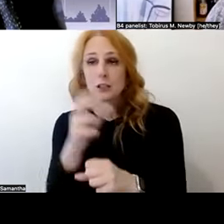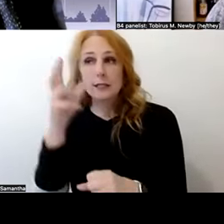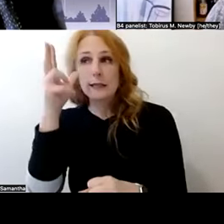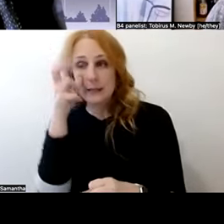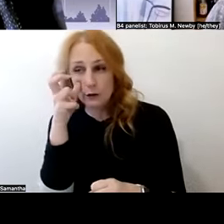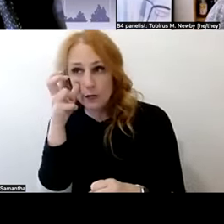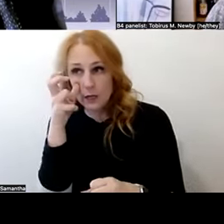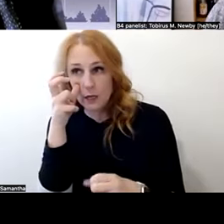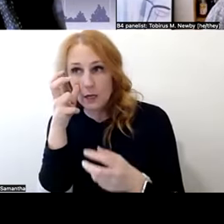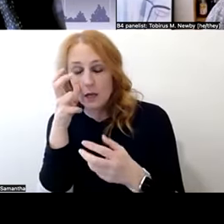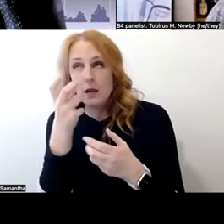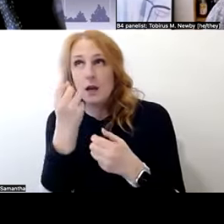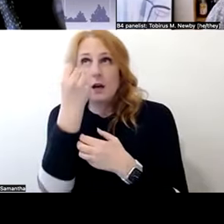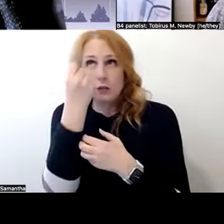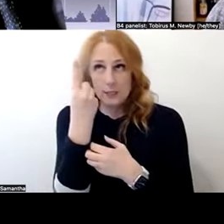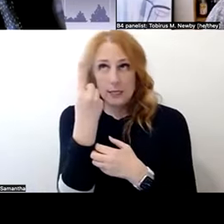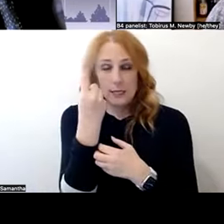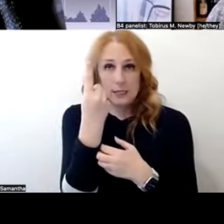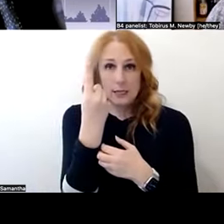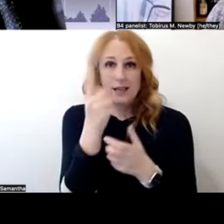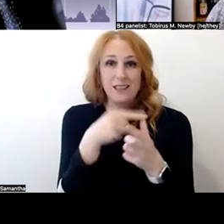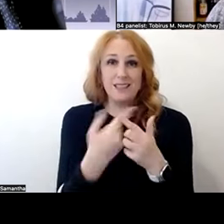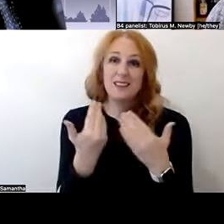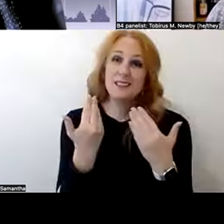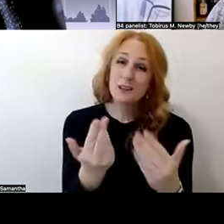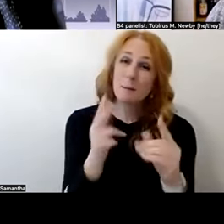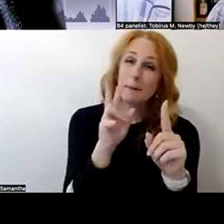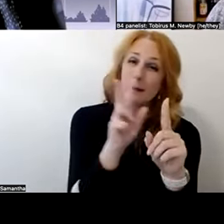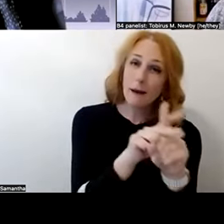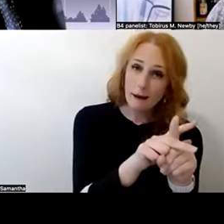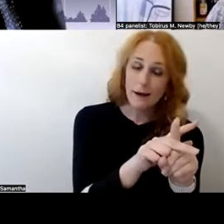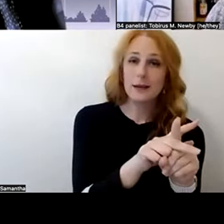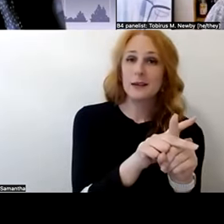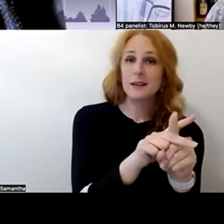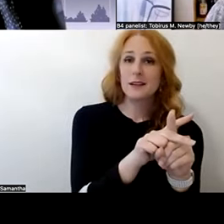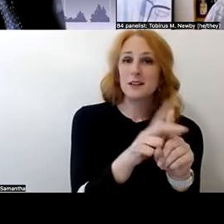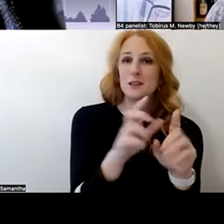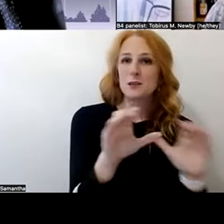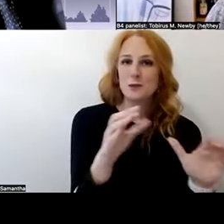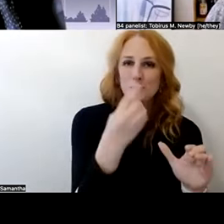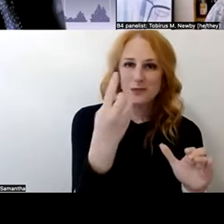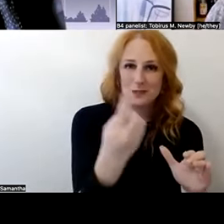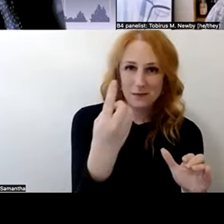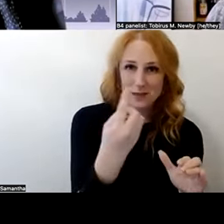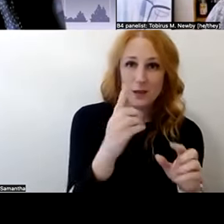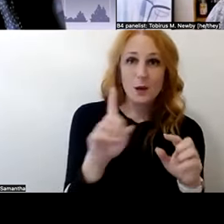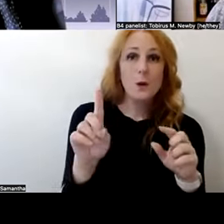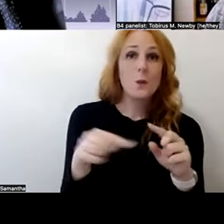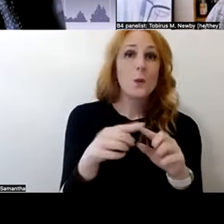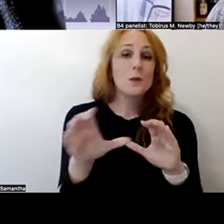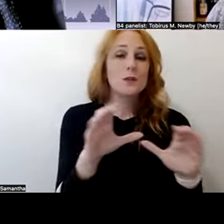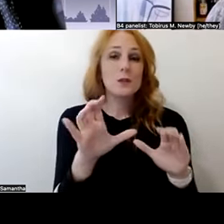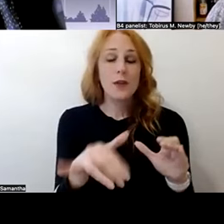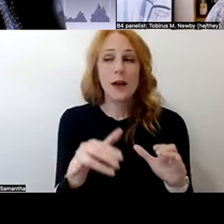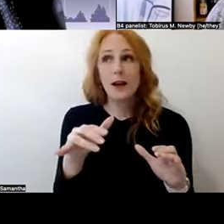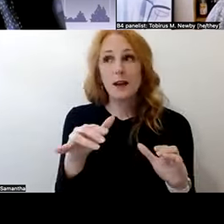really putting into practice what it is I'm understanding in that situation. And when we take that perspective to listening, I